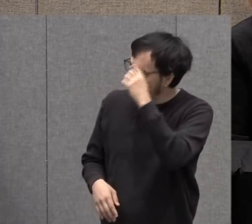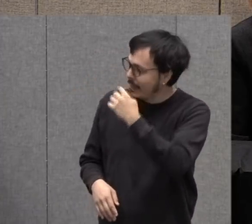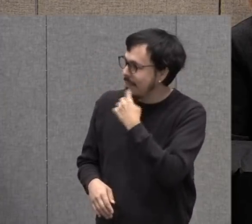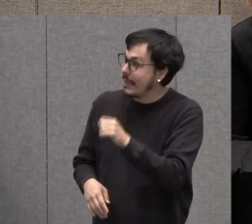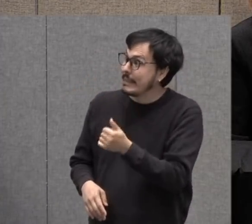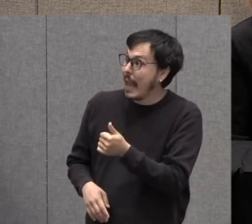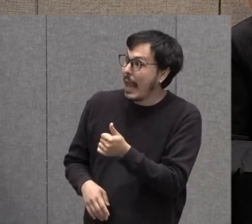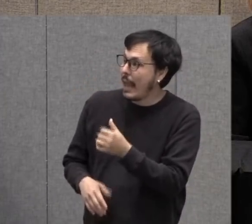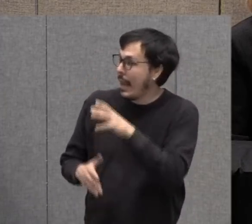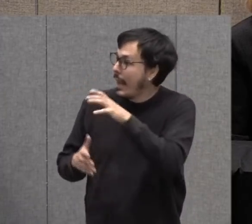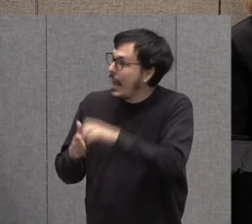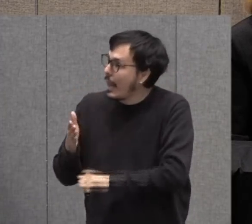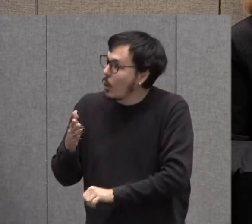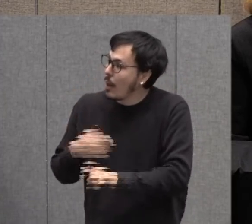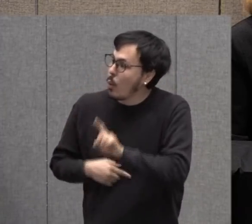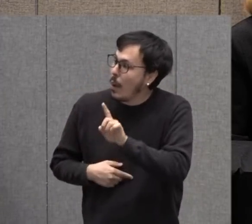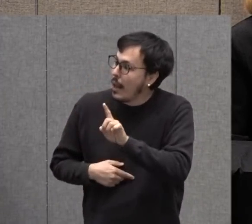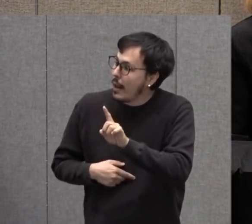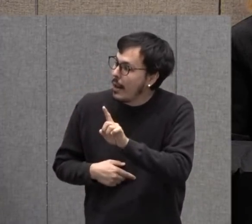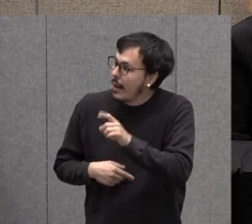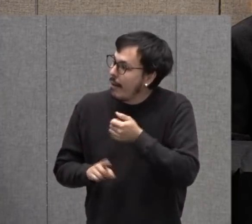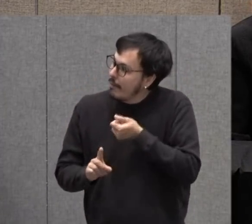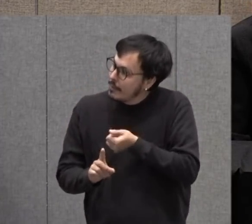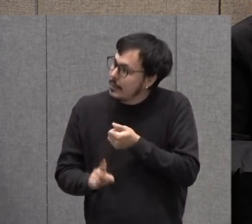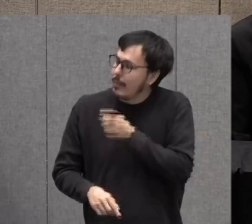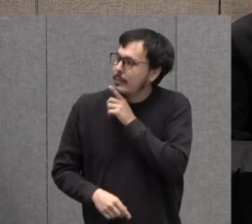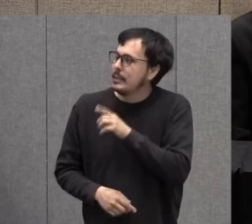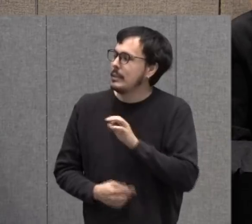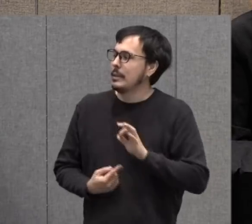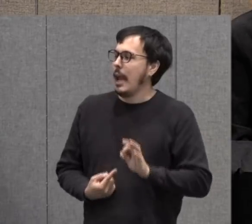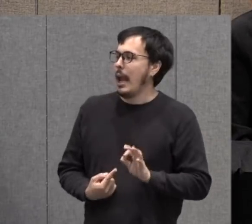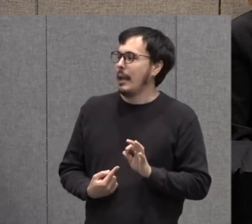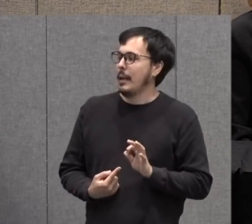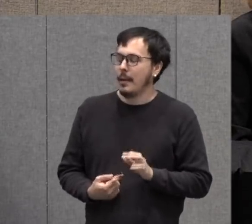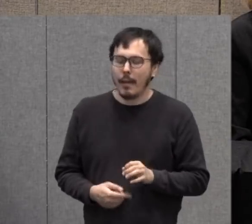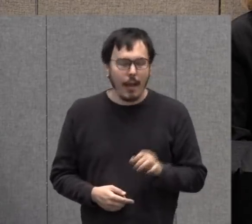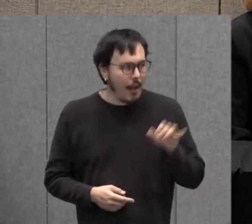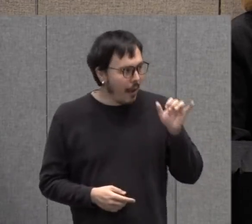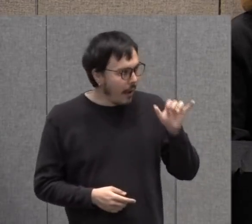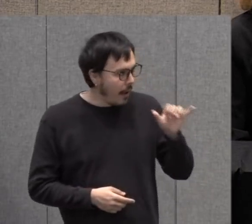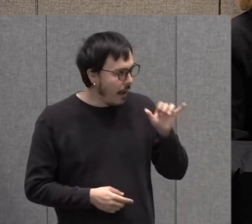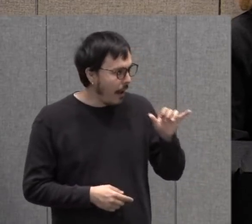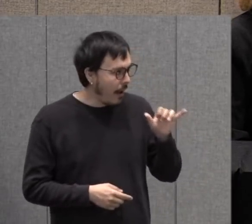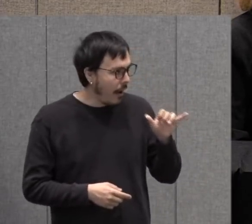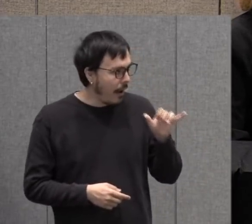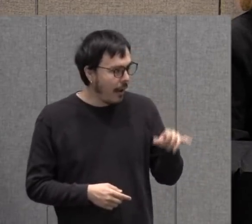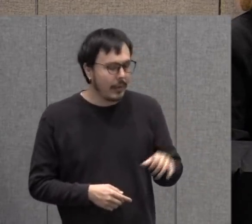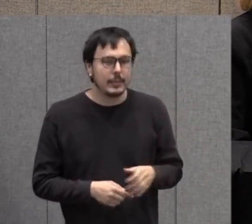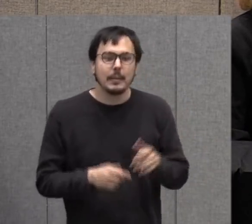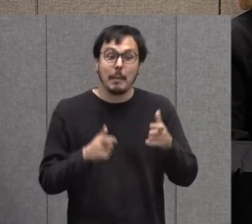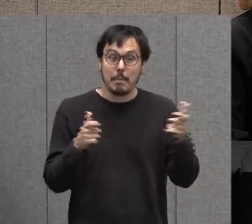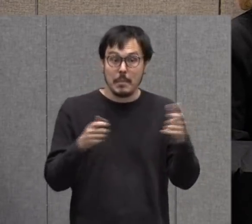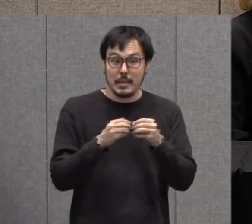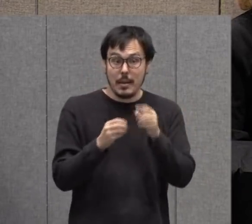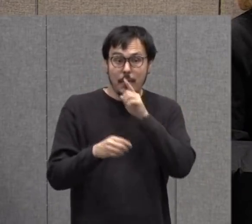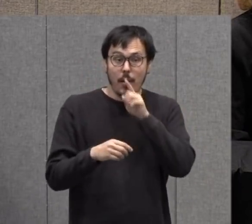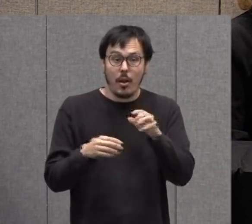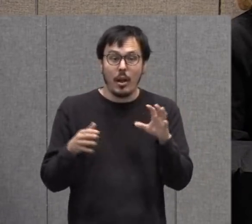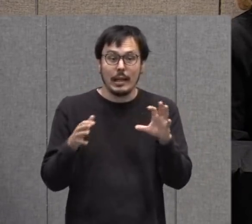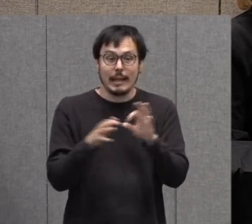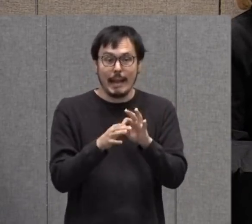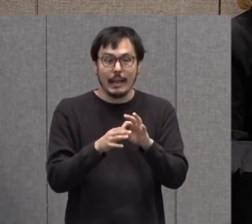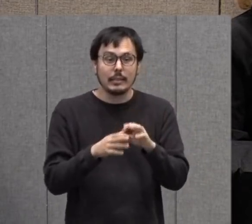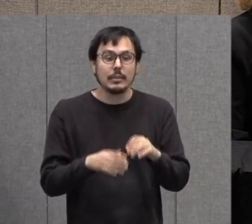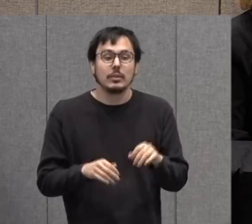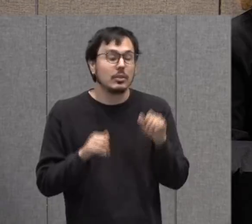away 1, equals 9. These numbers are connected. That's right. You can do a sentence that